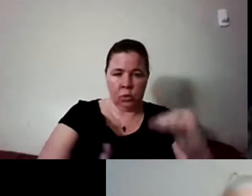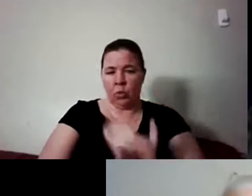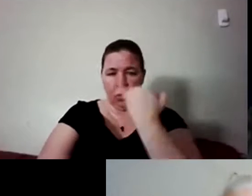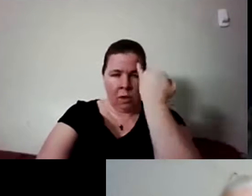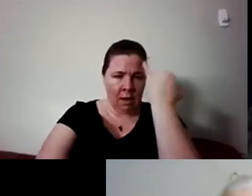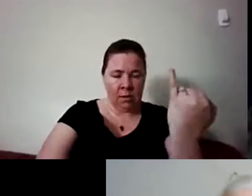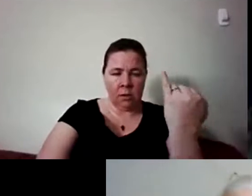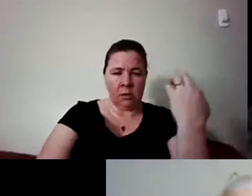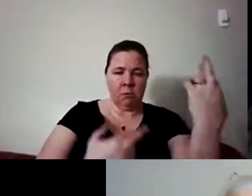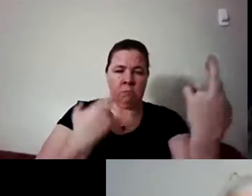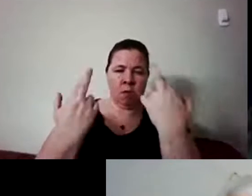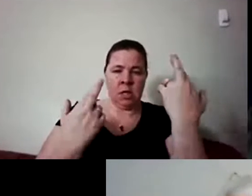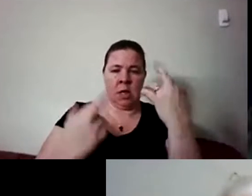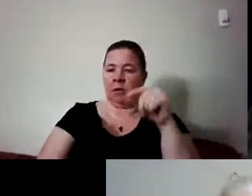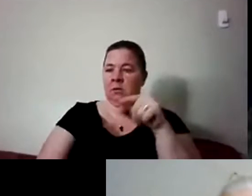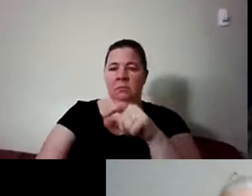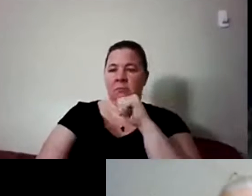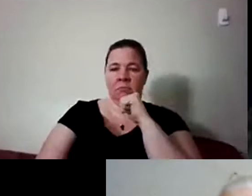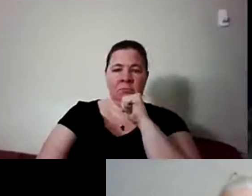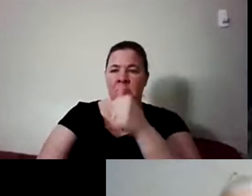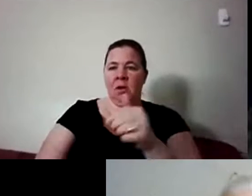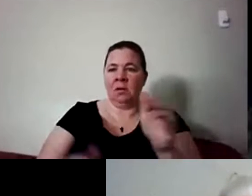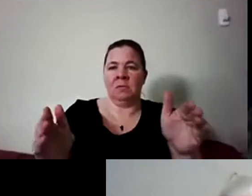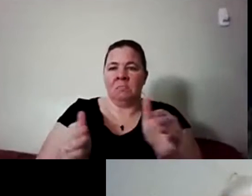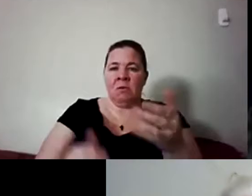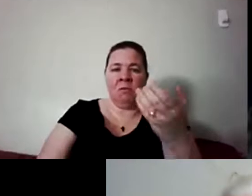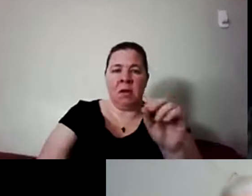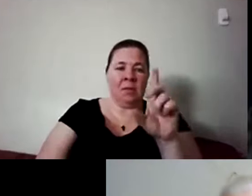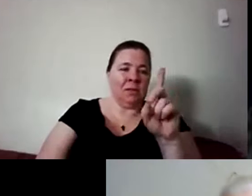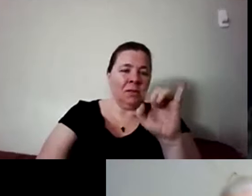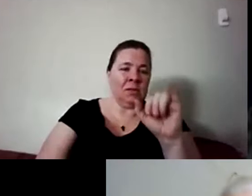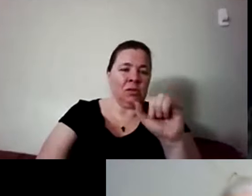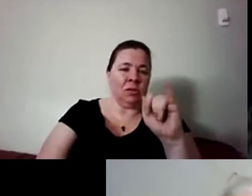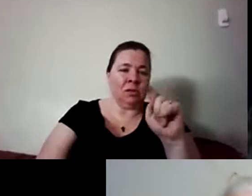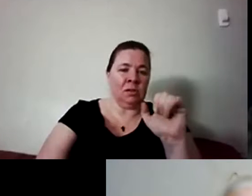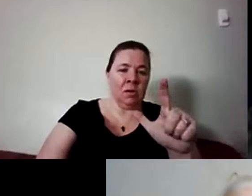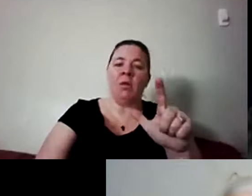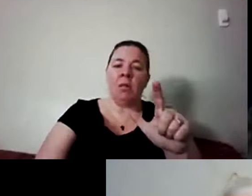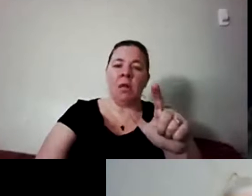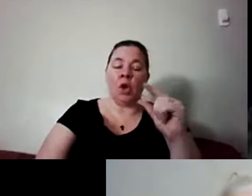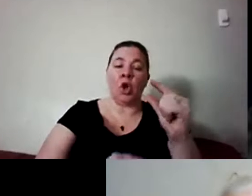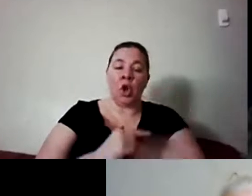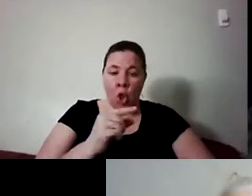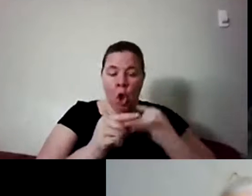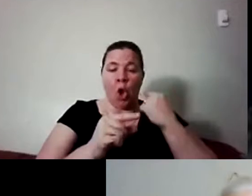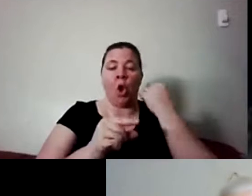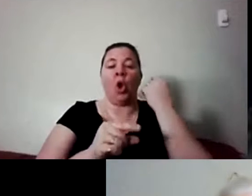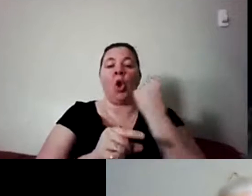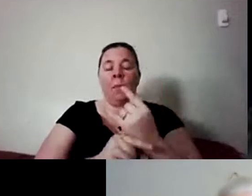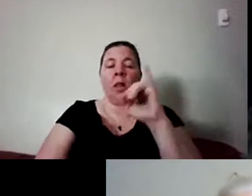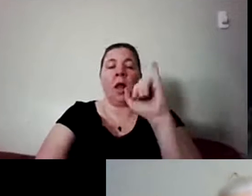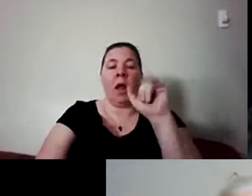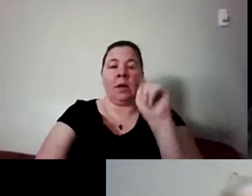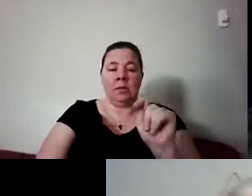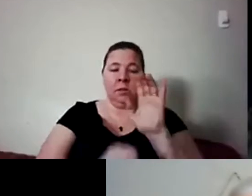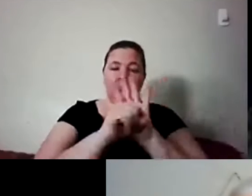and realized that this is no longer just a digital platform. This is a global IT company driven